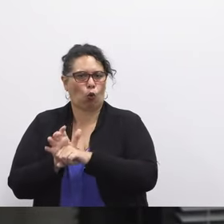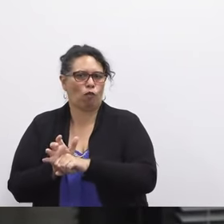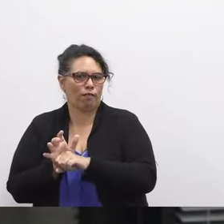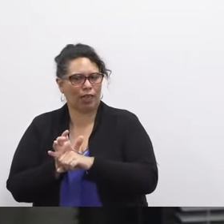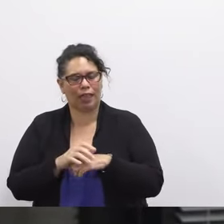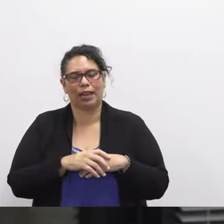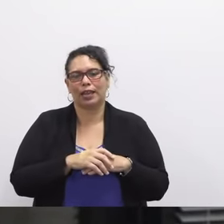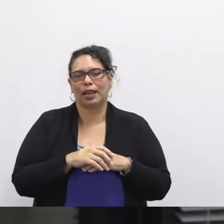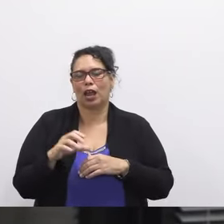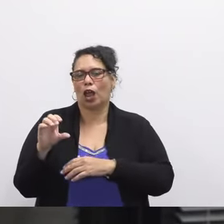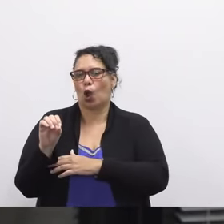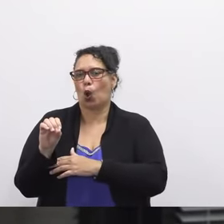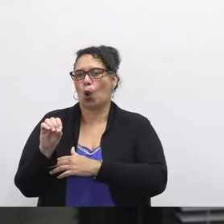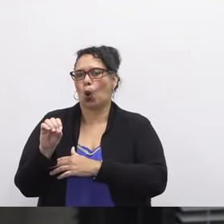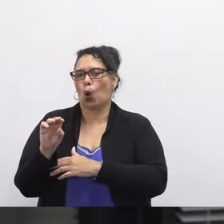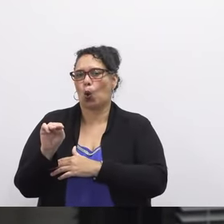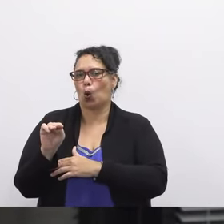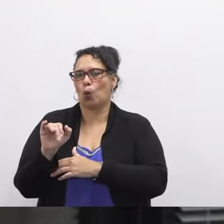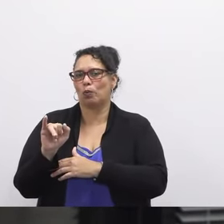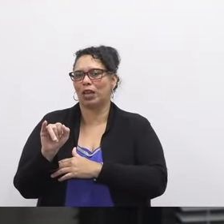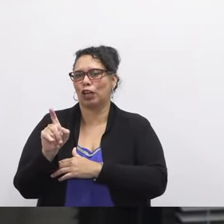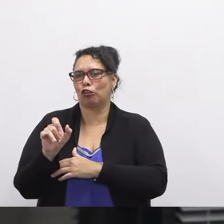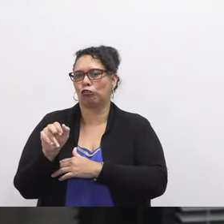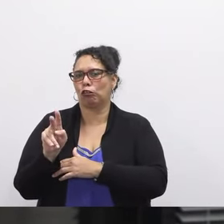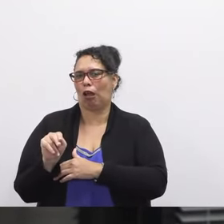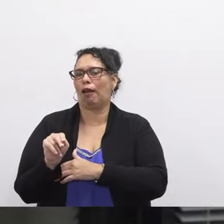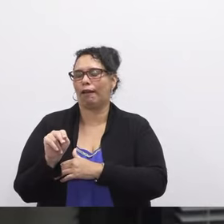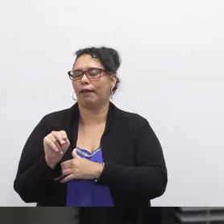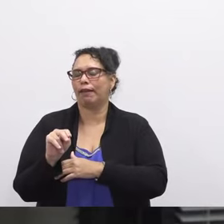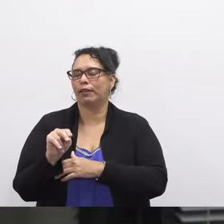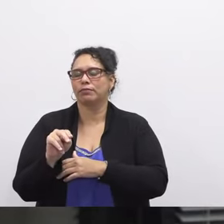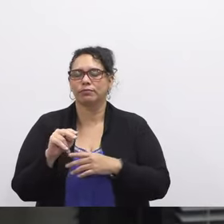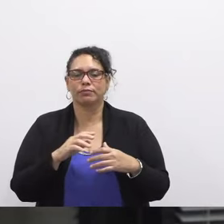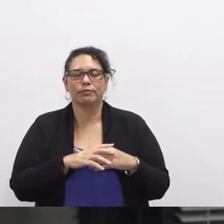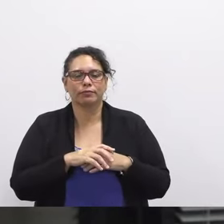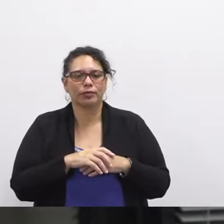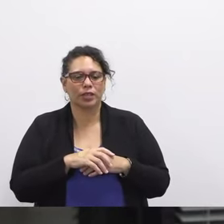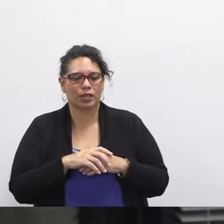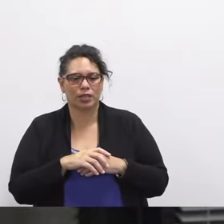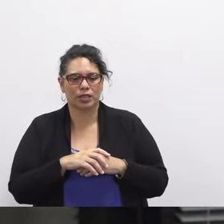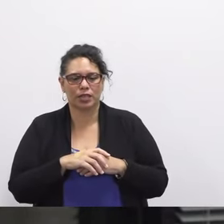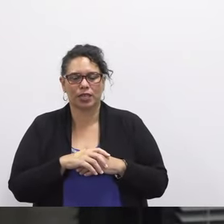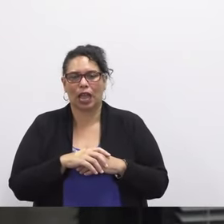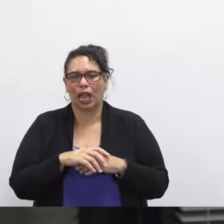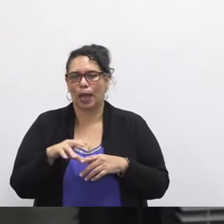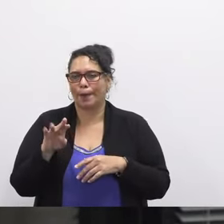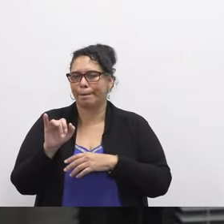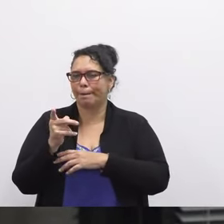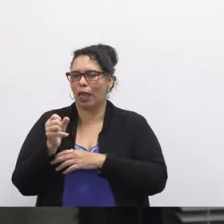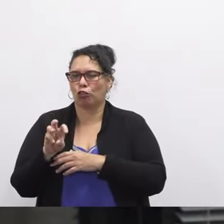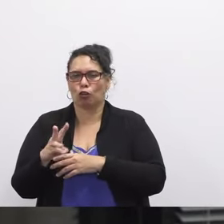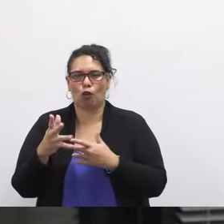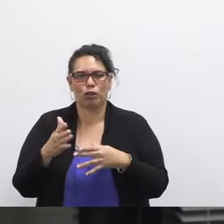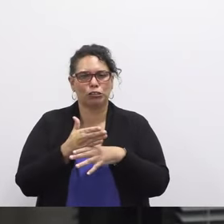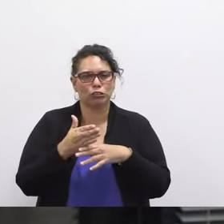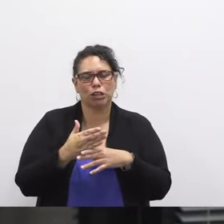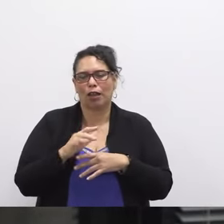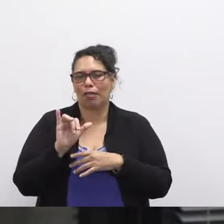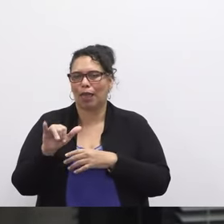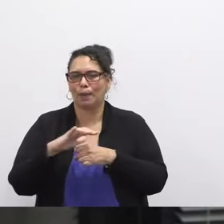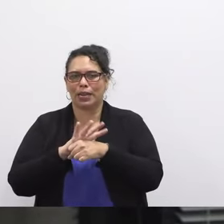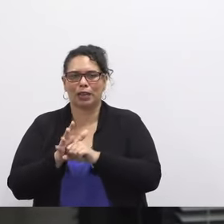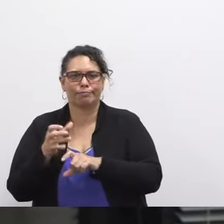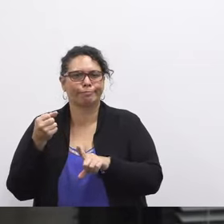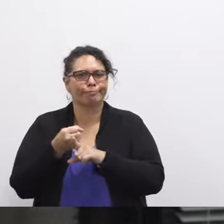rising Omicron cases. Previously, Matthew shared how this pandemic has greatly impacted our world,